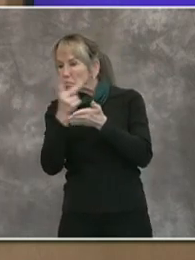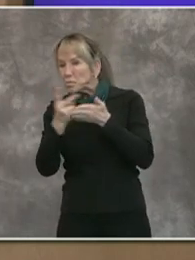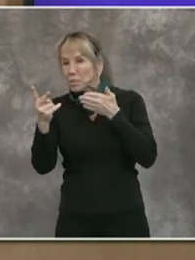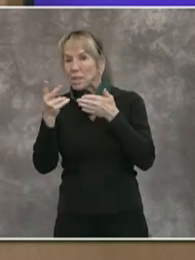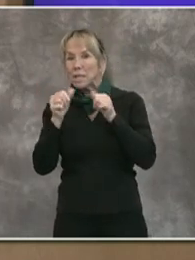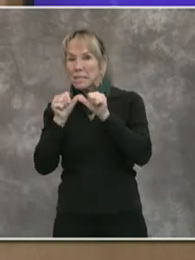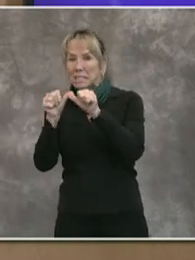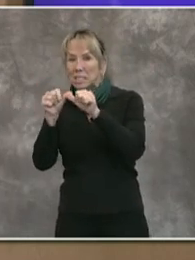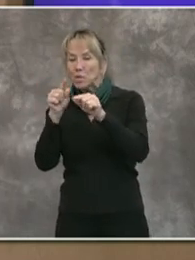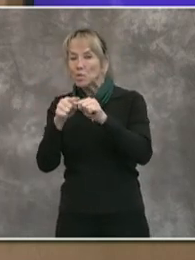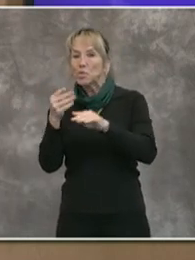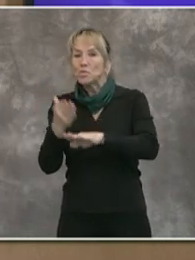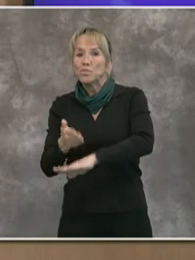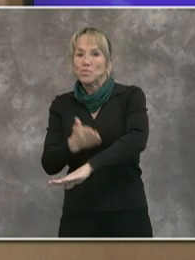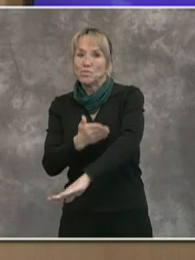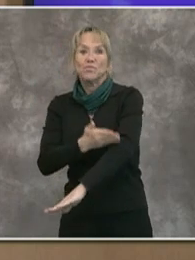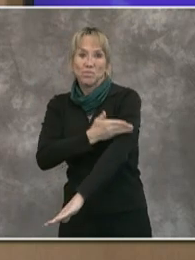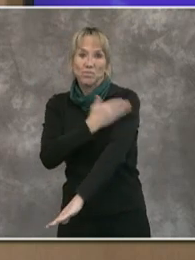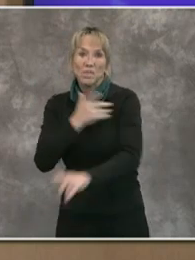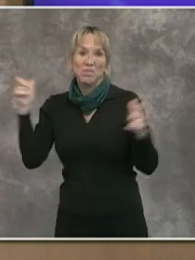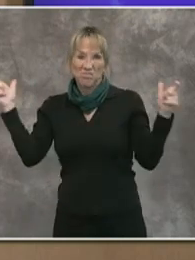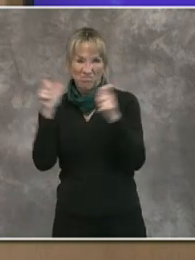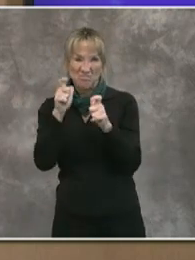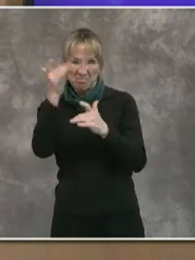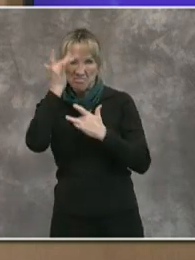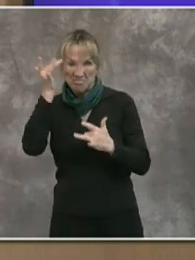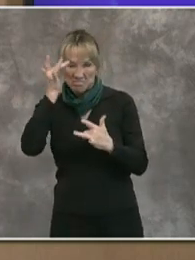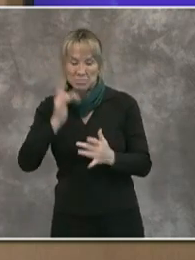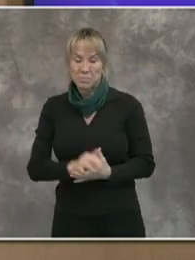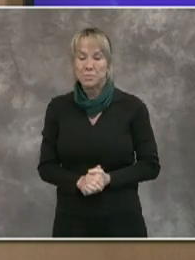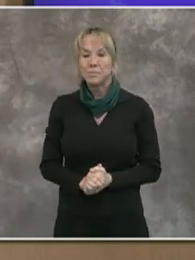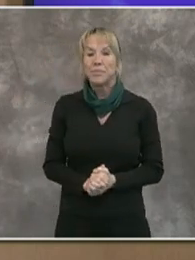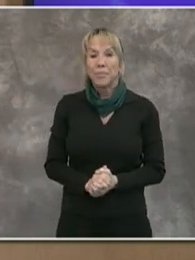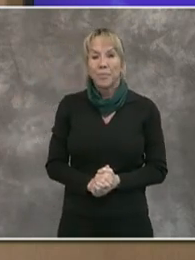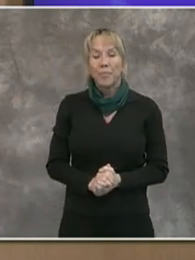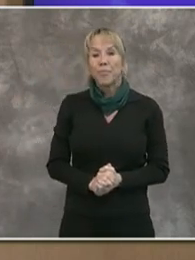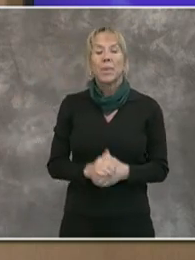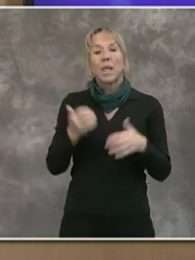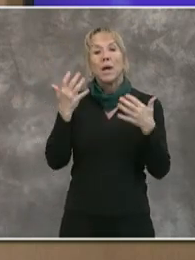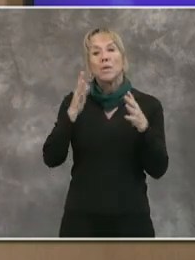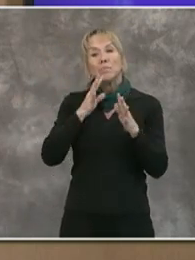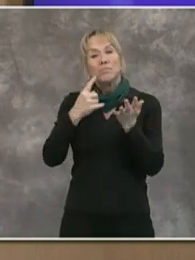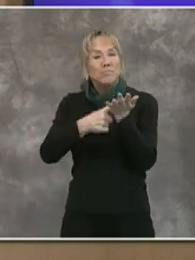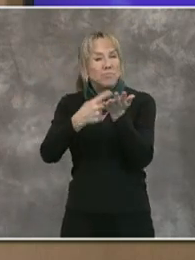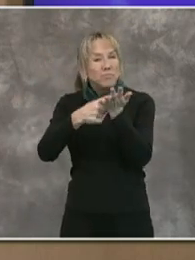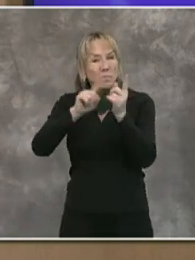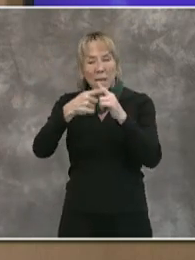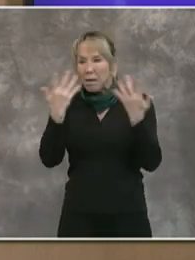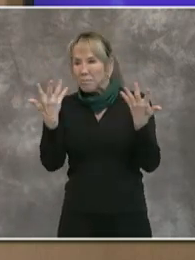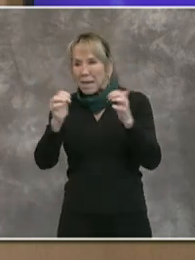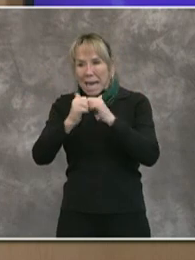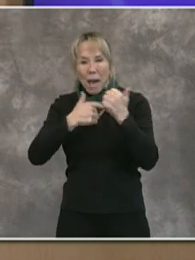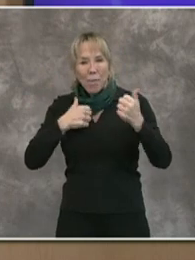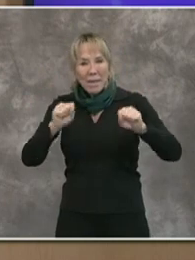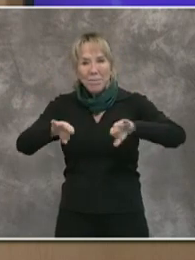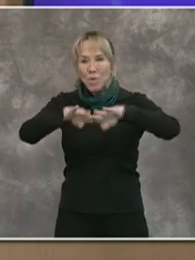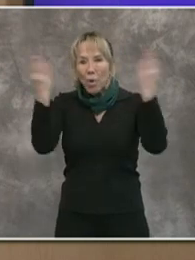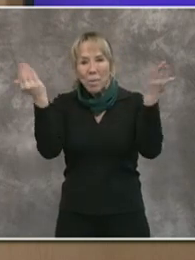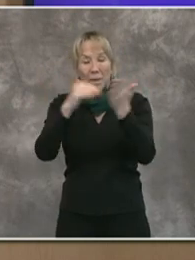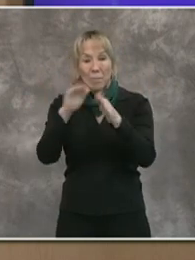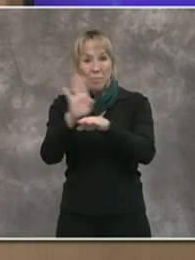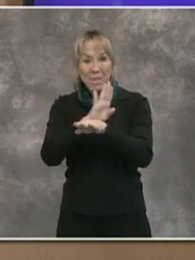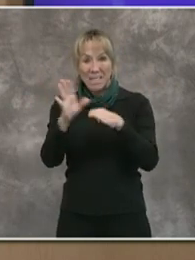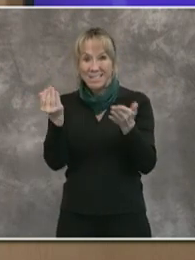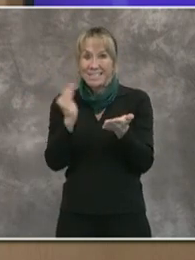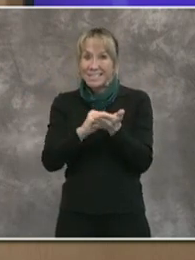County. In addition to discussions around efforts to possibly reopen and recover, the simple reality is the